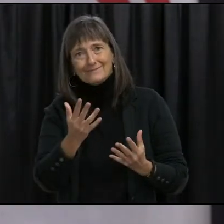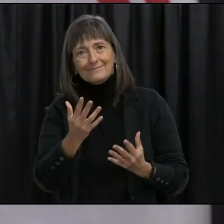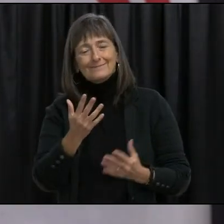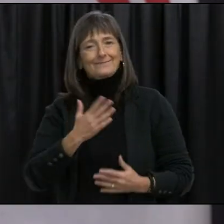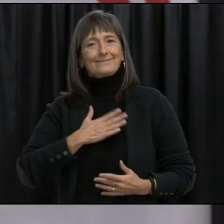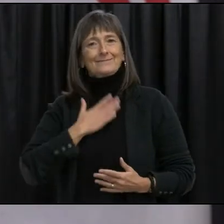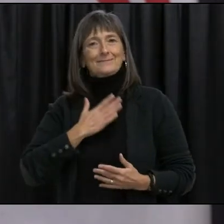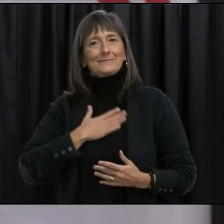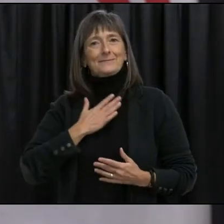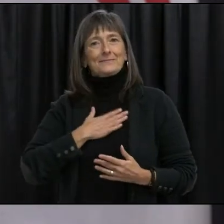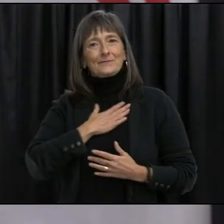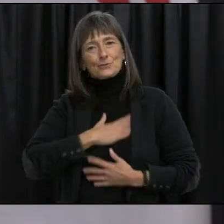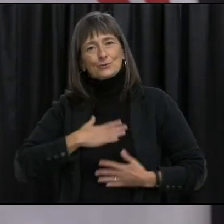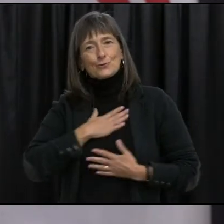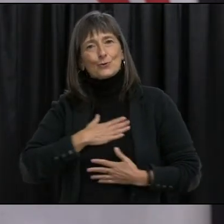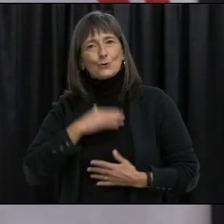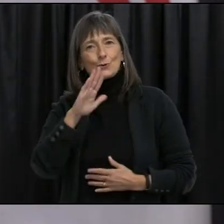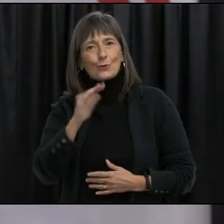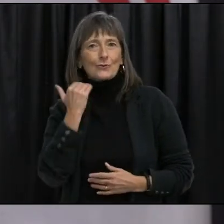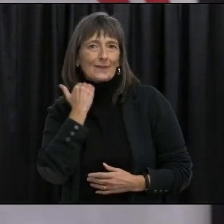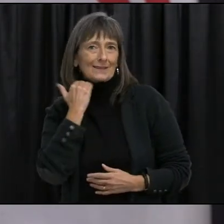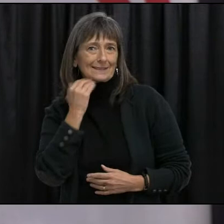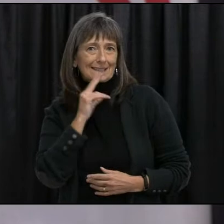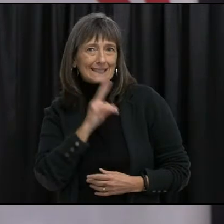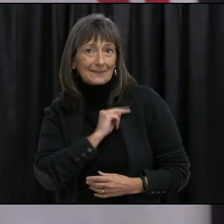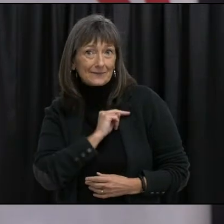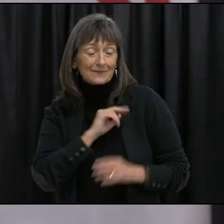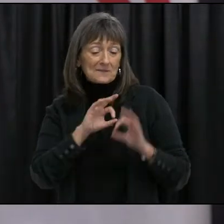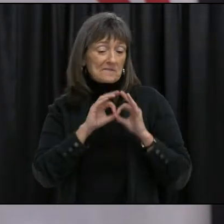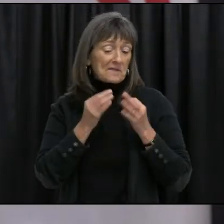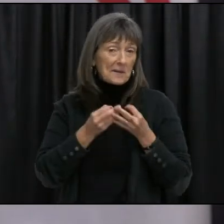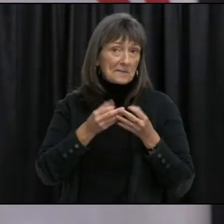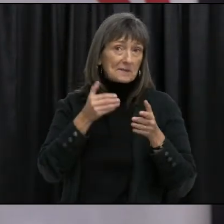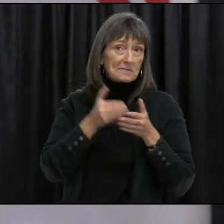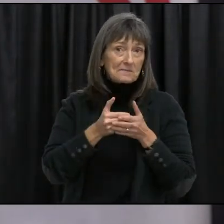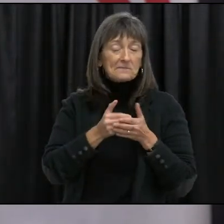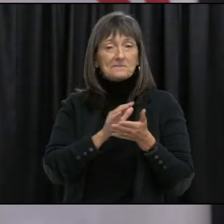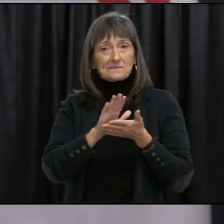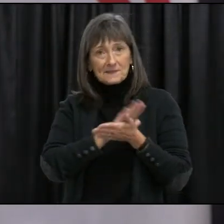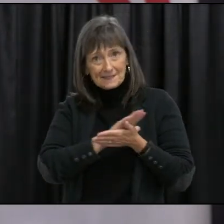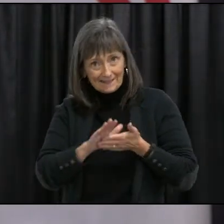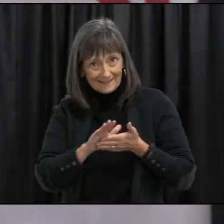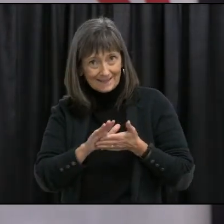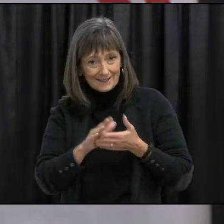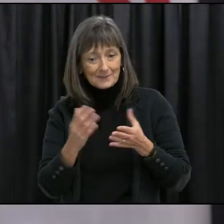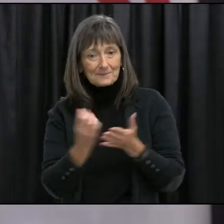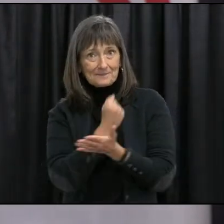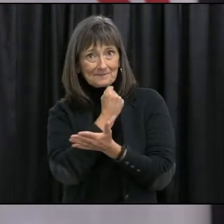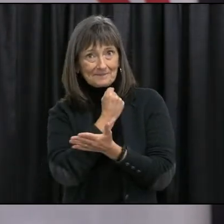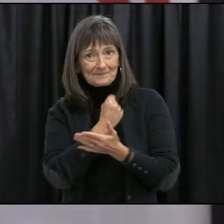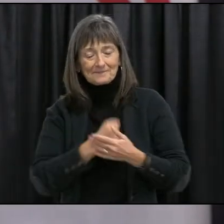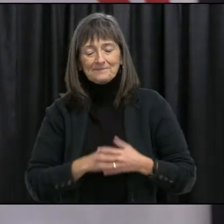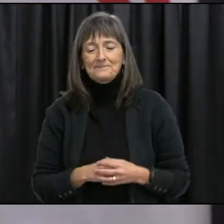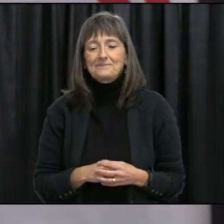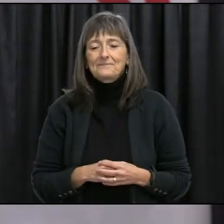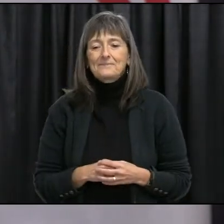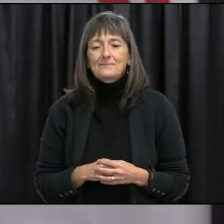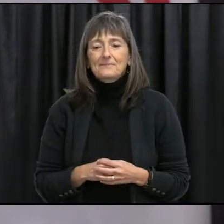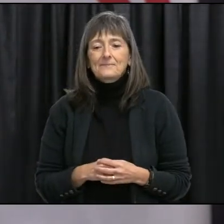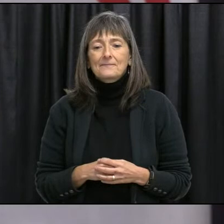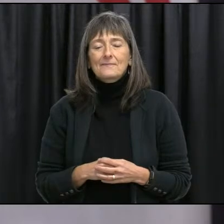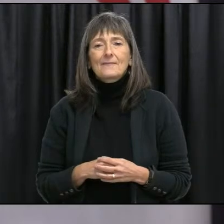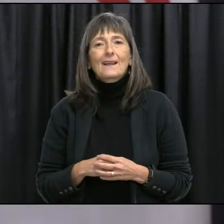joyous Thanksgiving, a time with family, particularly at this time of the year, and I